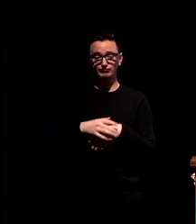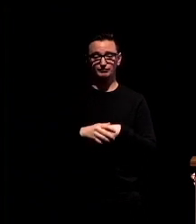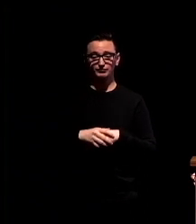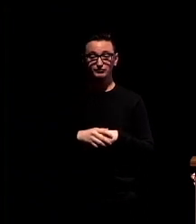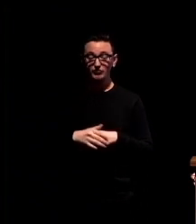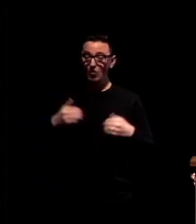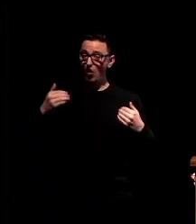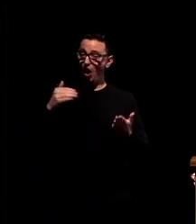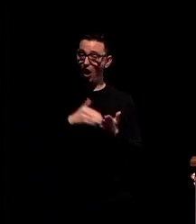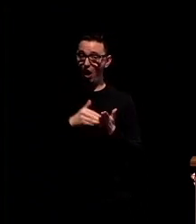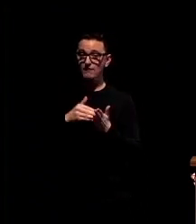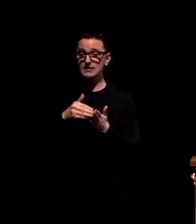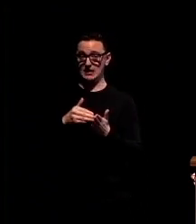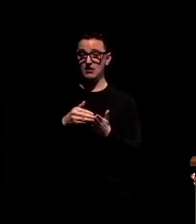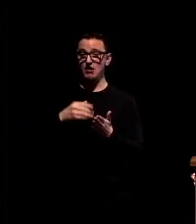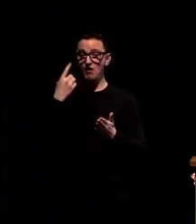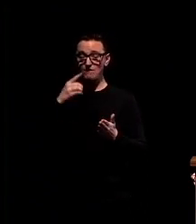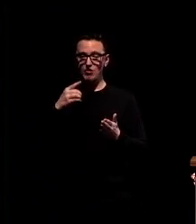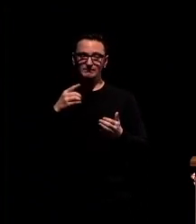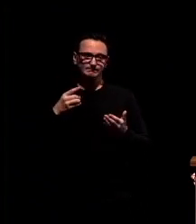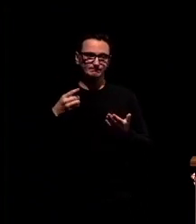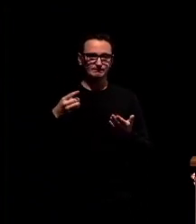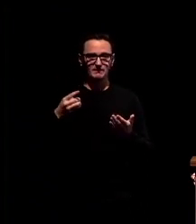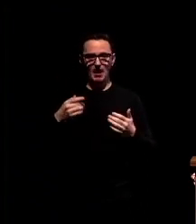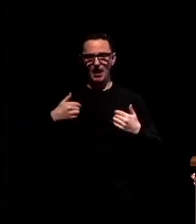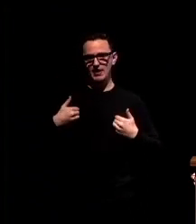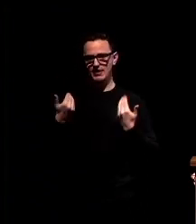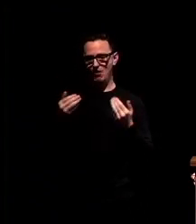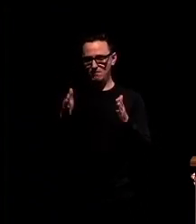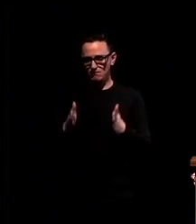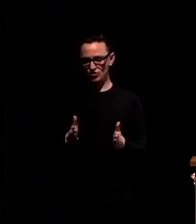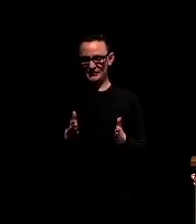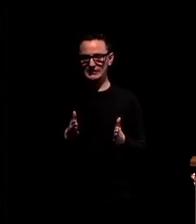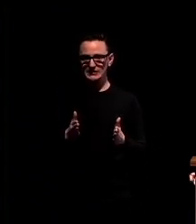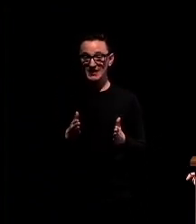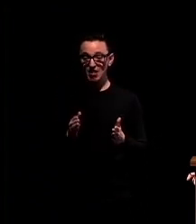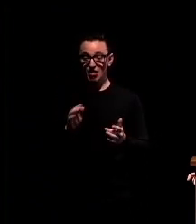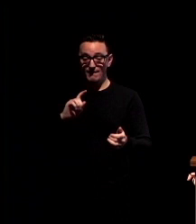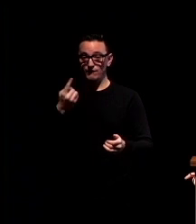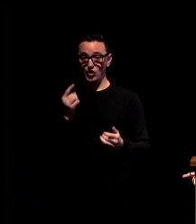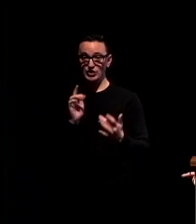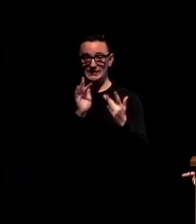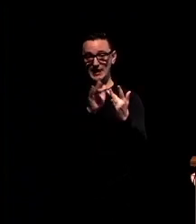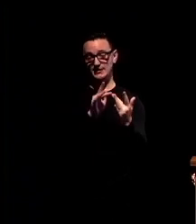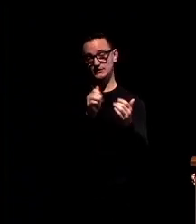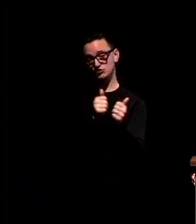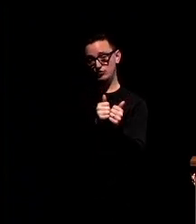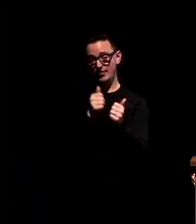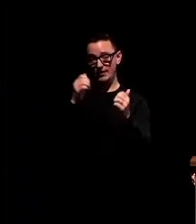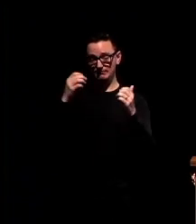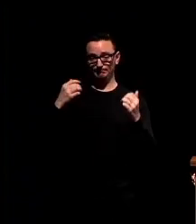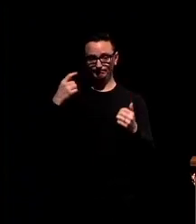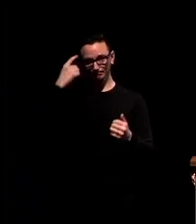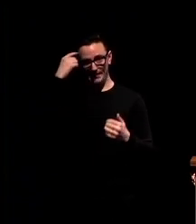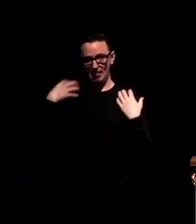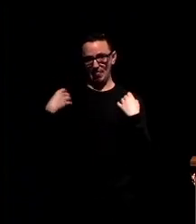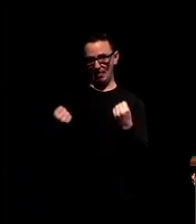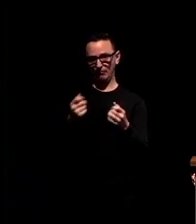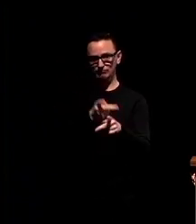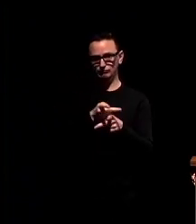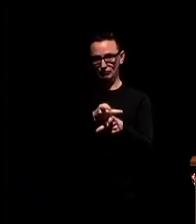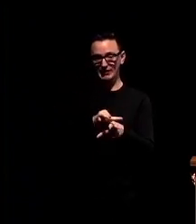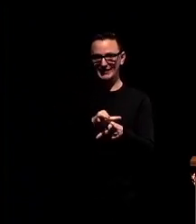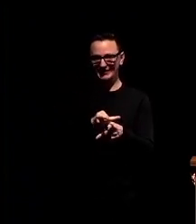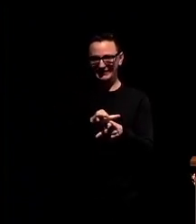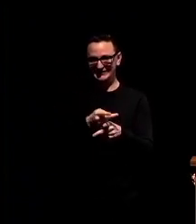young person or even adult, their first contact with a mental health professional is through the criminal justice system, which also doesn't bode well in